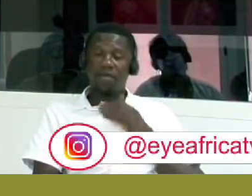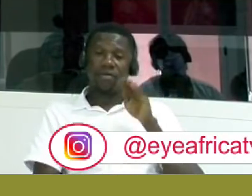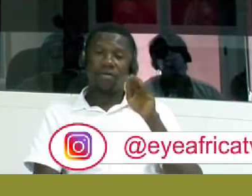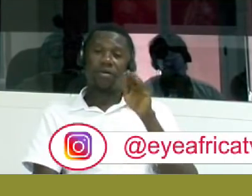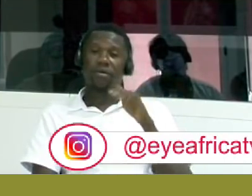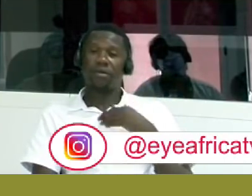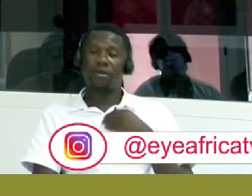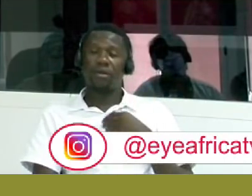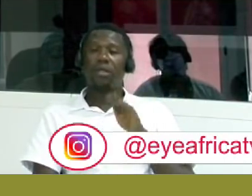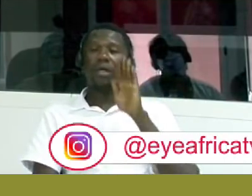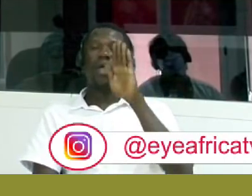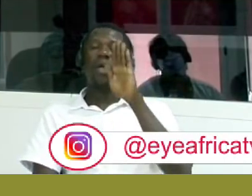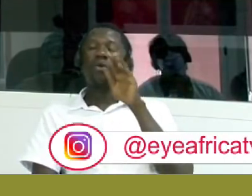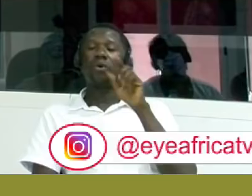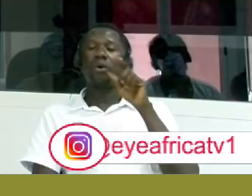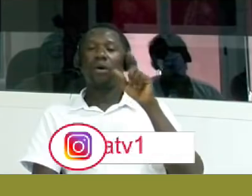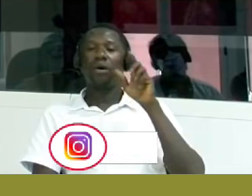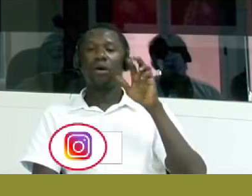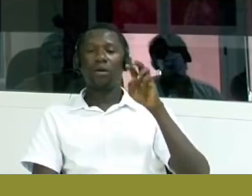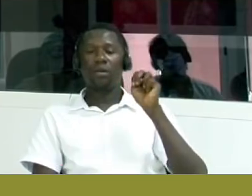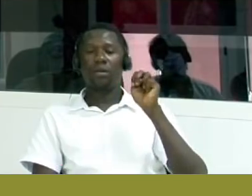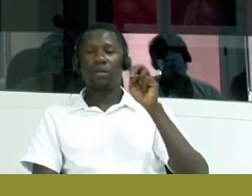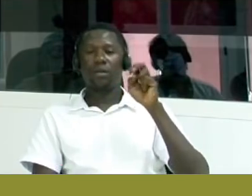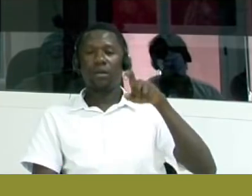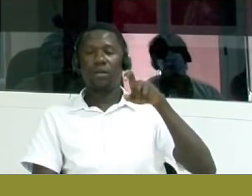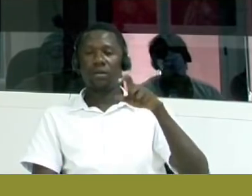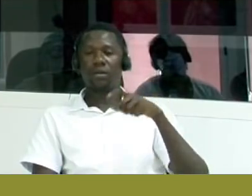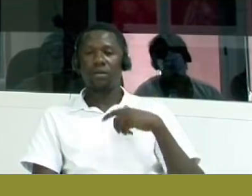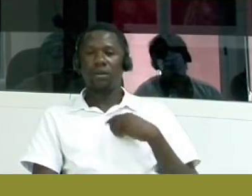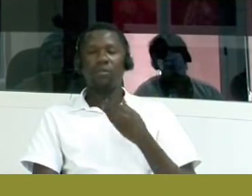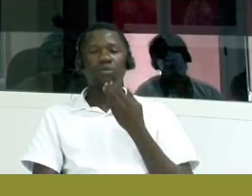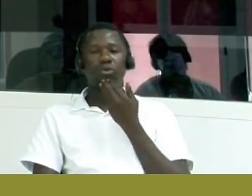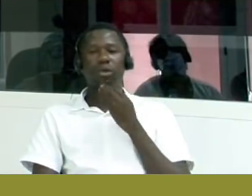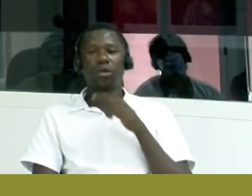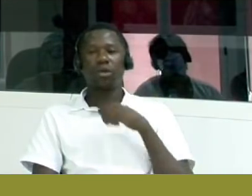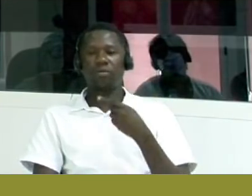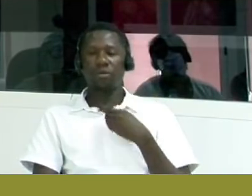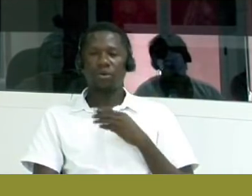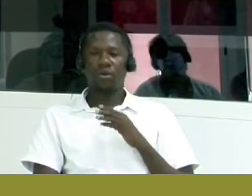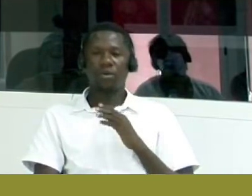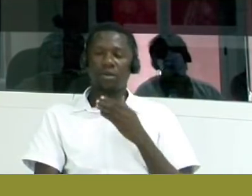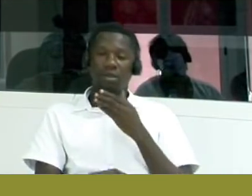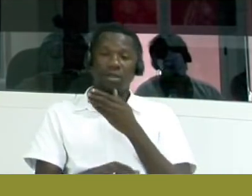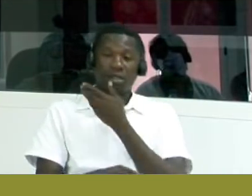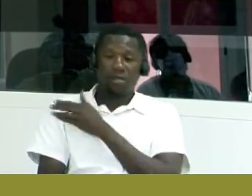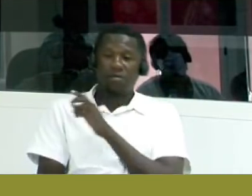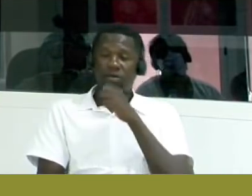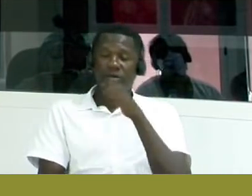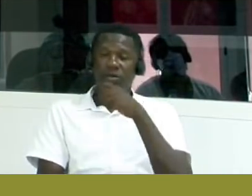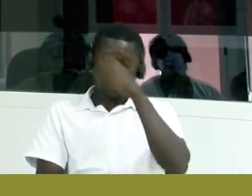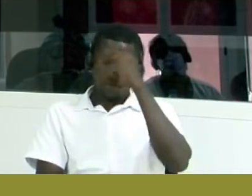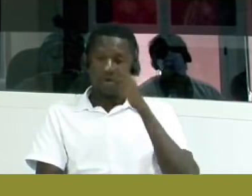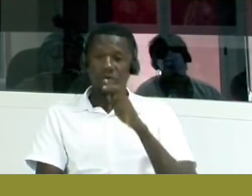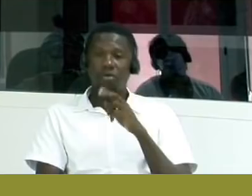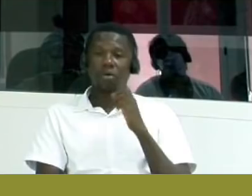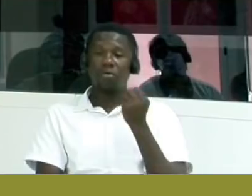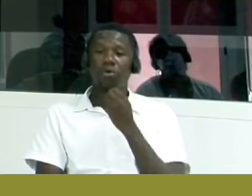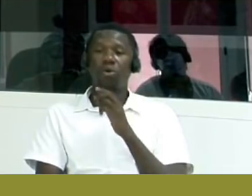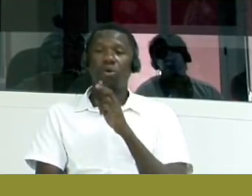Rex, I say, hello. I'm sorry, I hope you have not been relieved of your duties because of me. You know who called me? No. Hussein